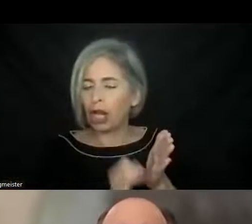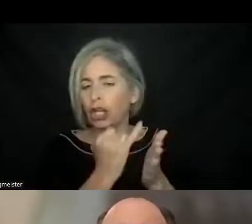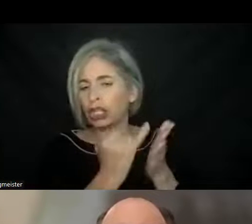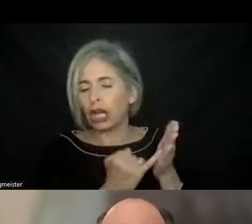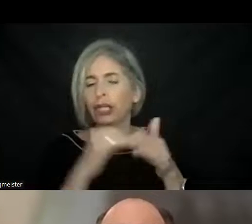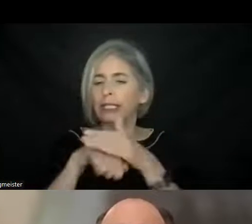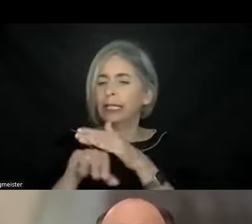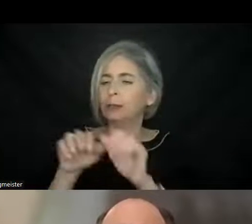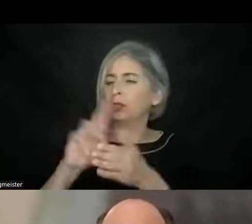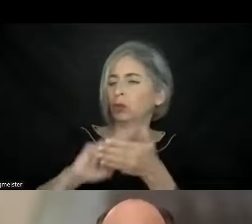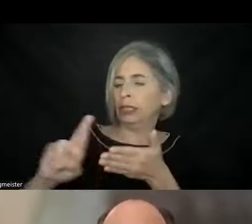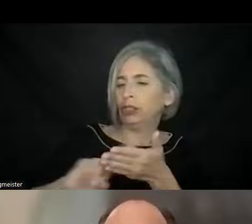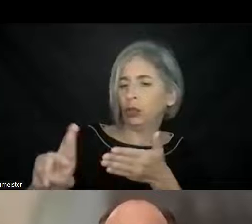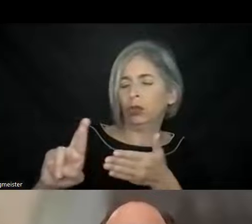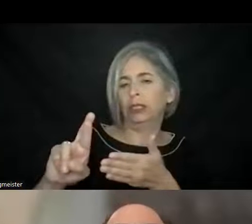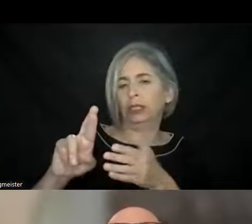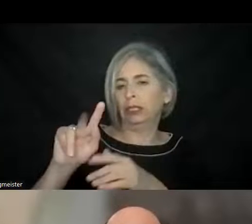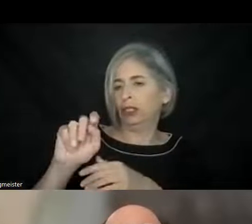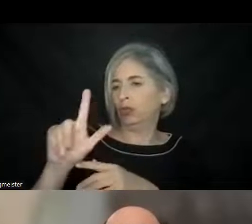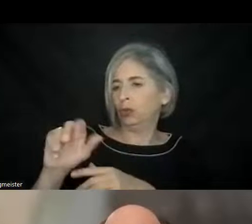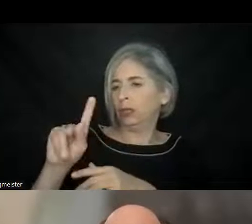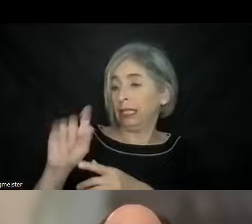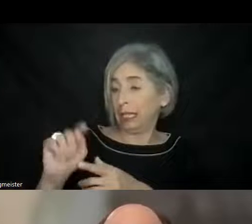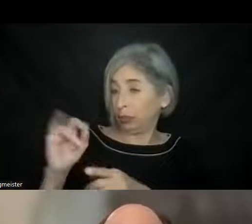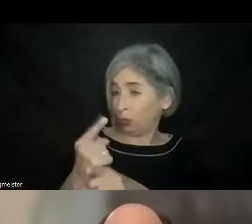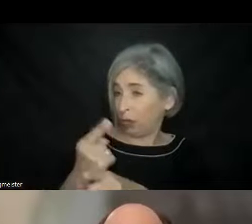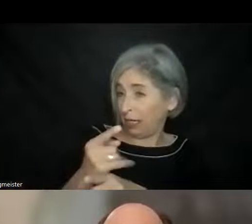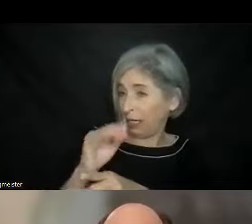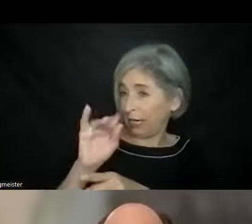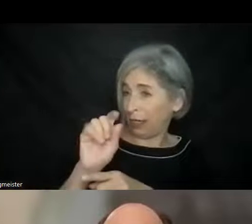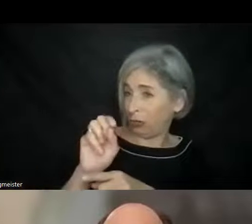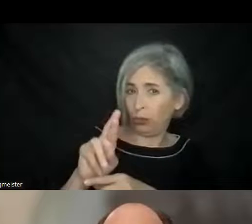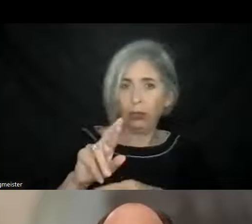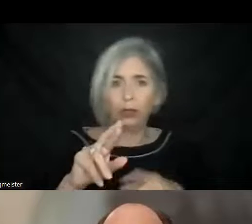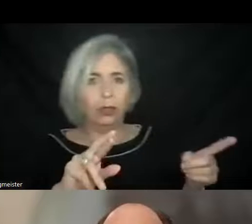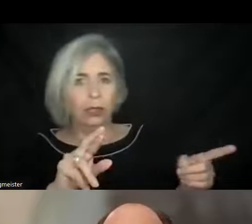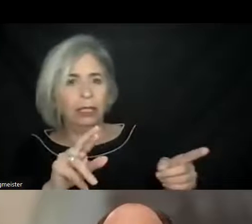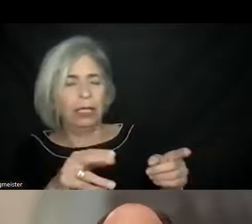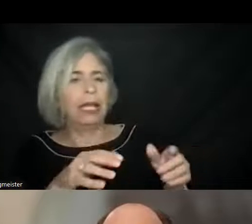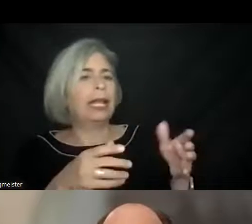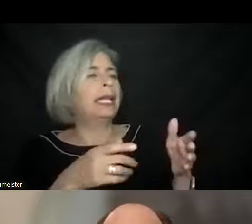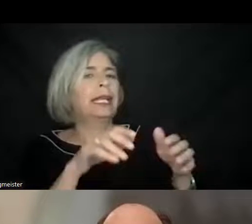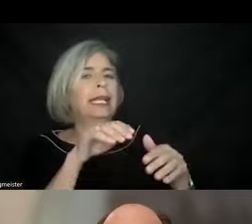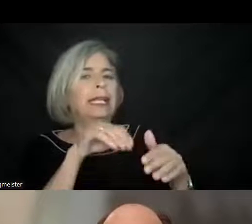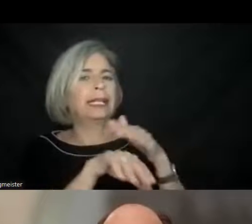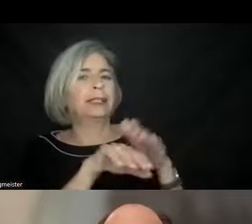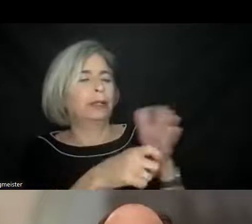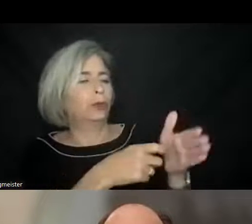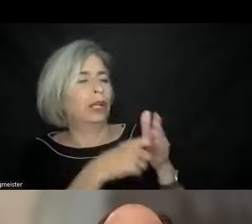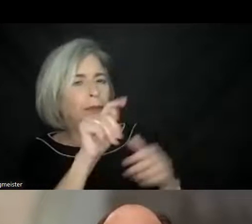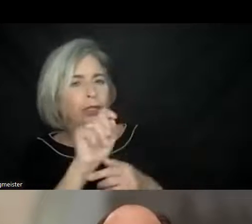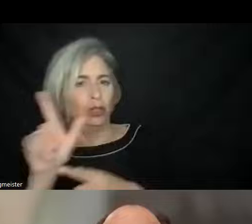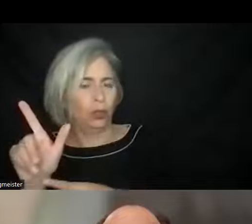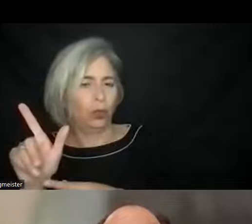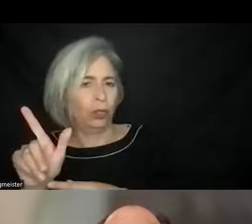Accessible Resource Toolkit. Is that right, Andrew? It's an accessibility requirements tool to help